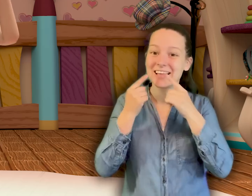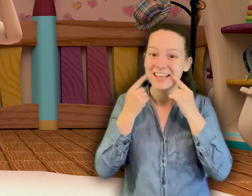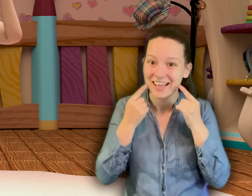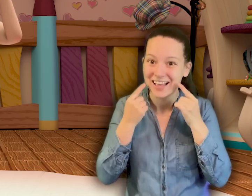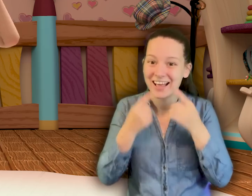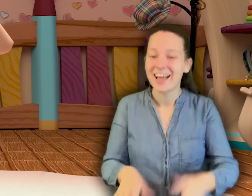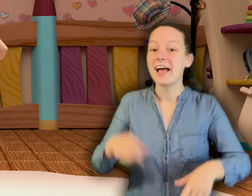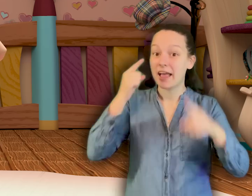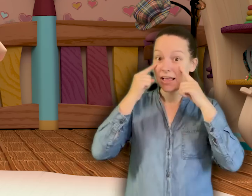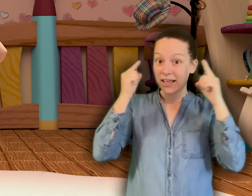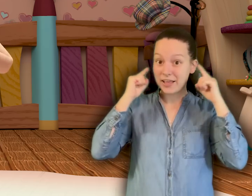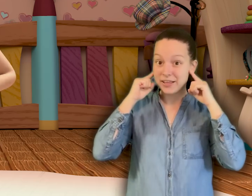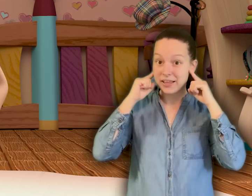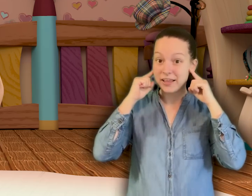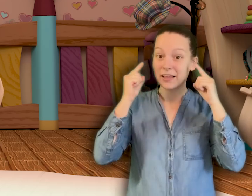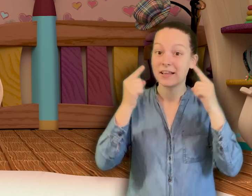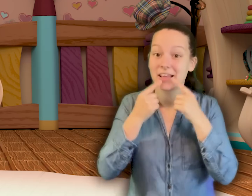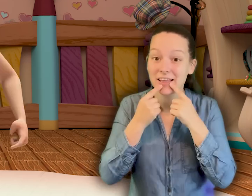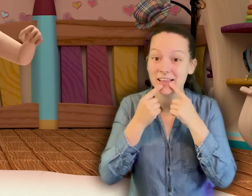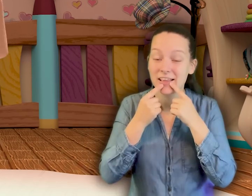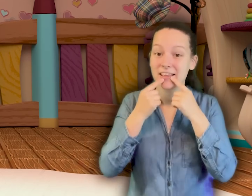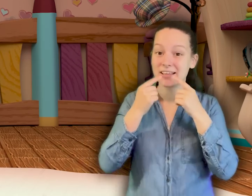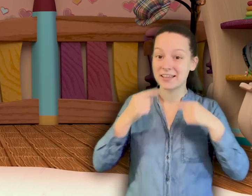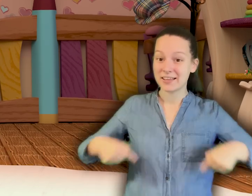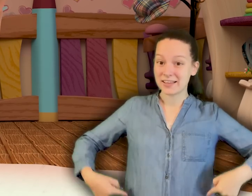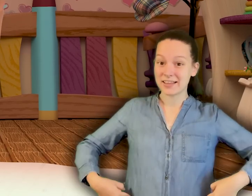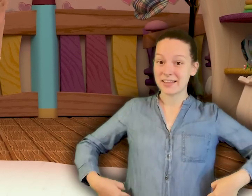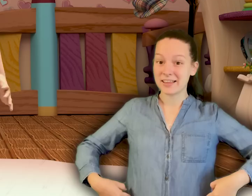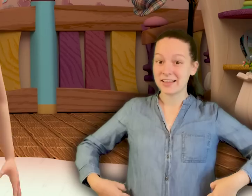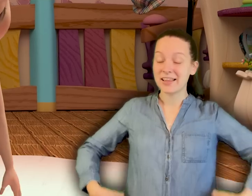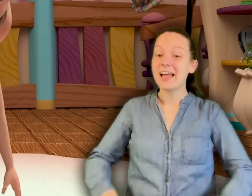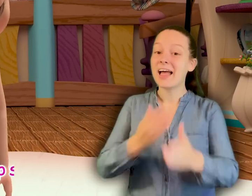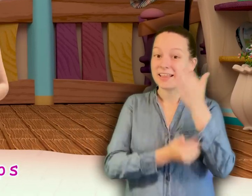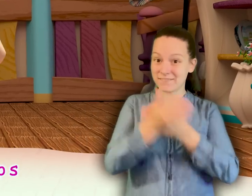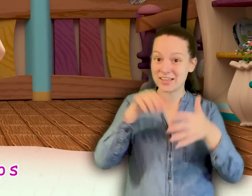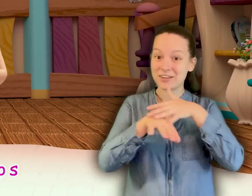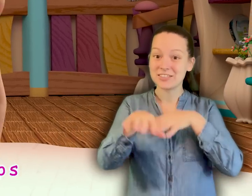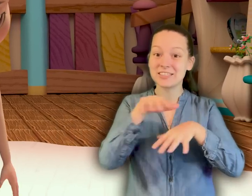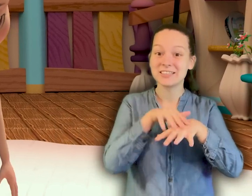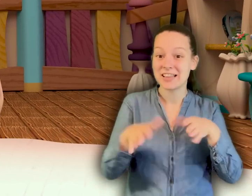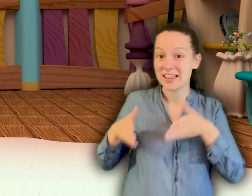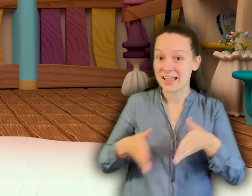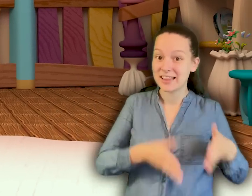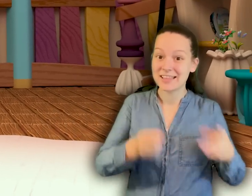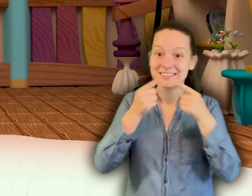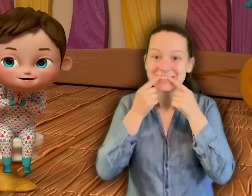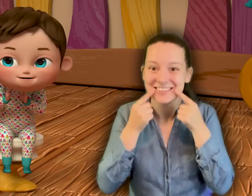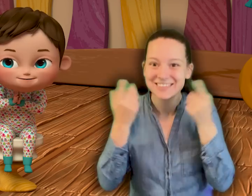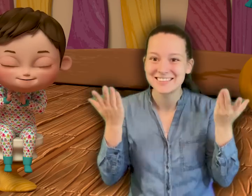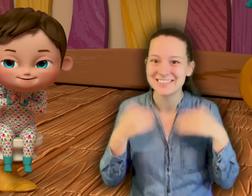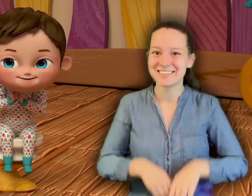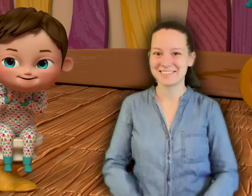and eyes and ears and mouth and hips hands and fingers legs and lips legs and